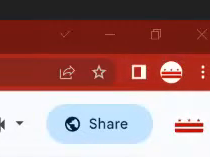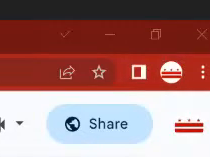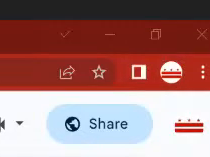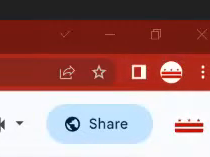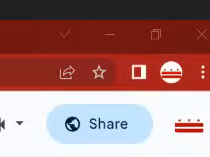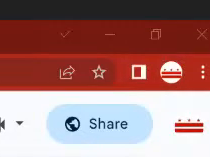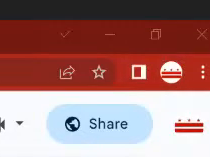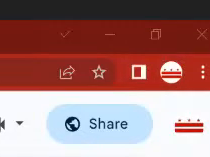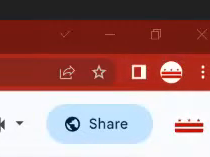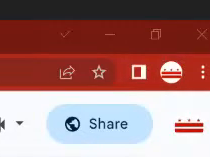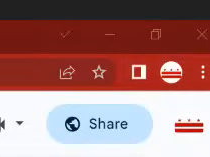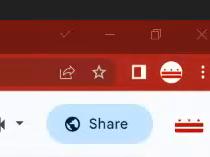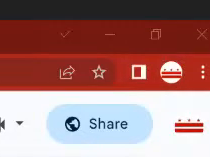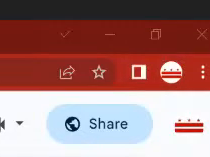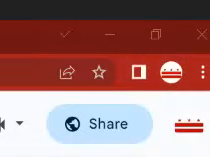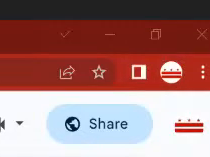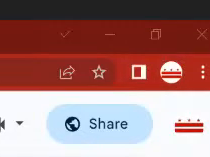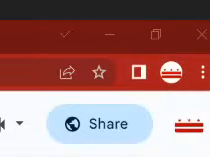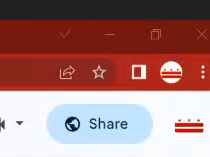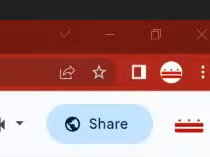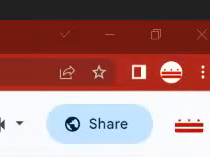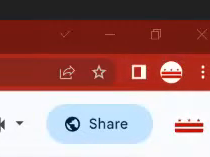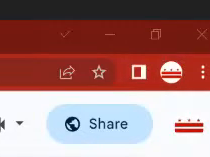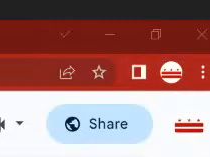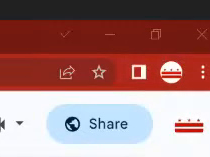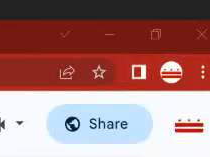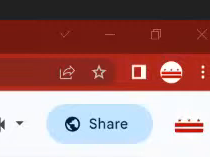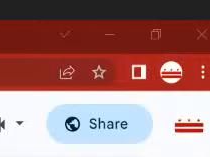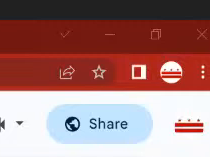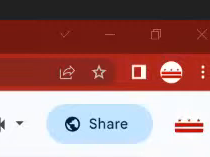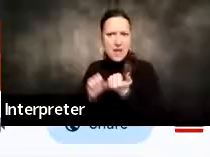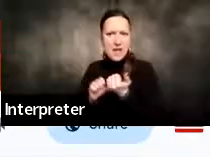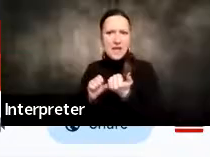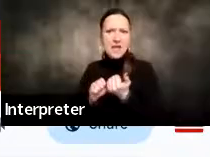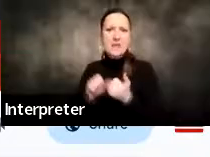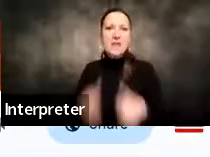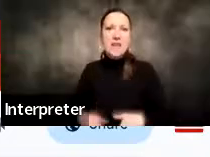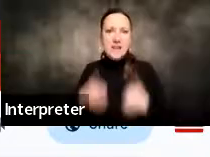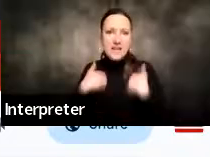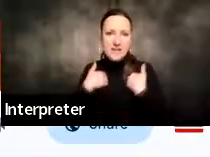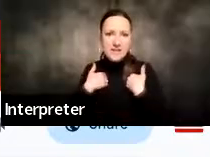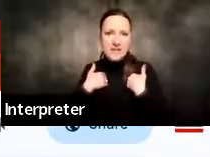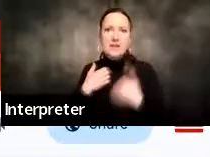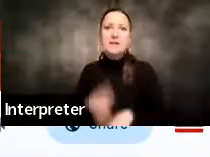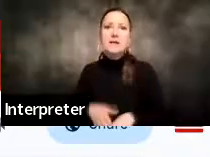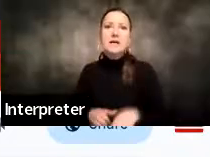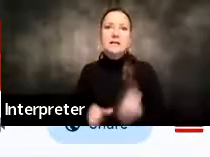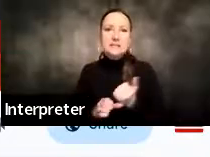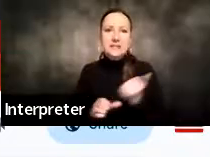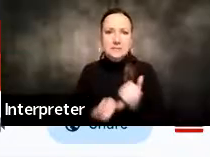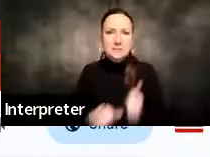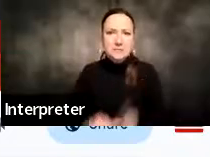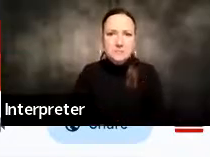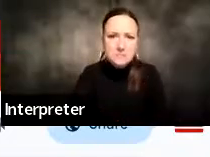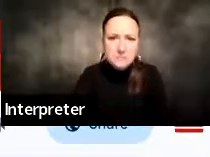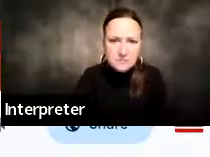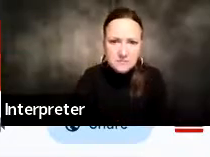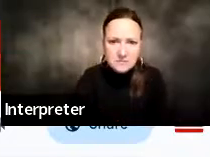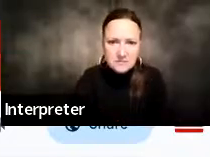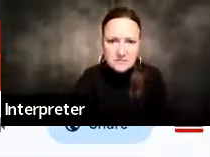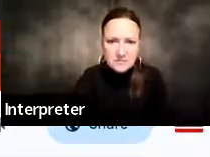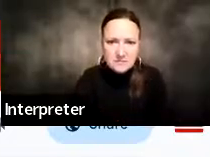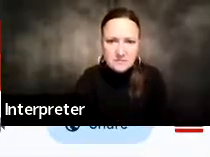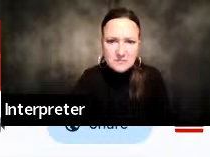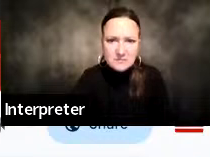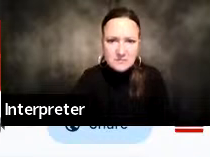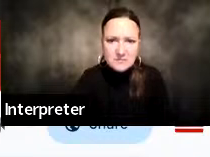activities, transportation services, home aid services, senior living facilities, accessibility and in-home safety, as well